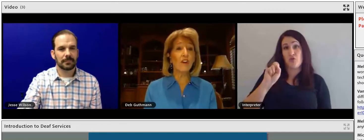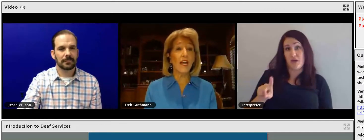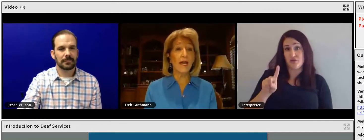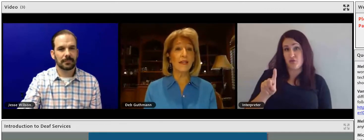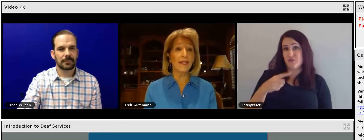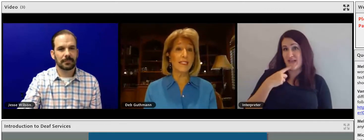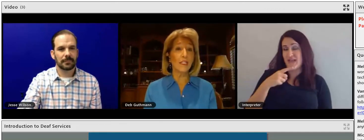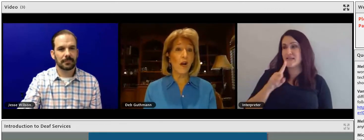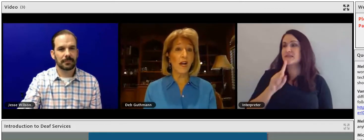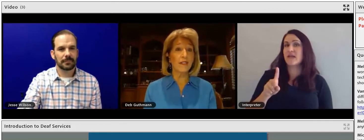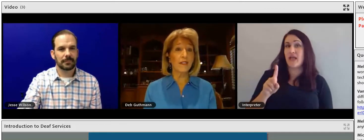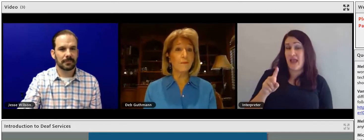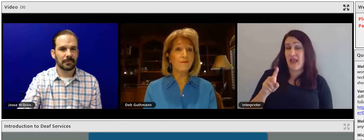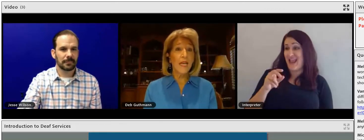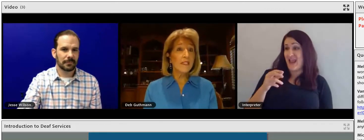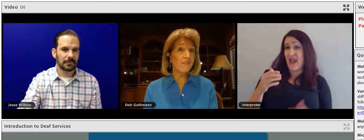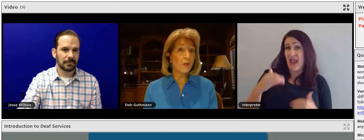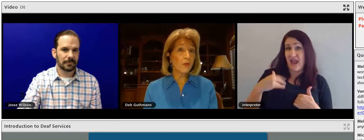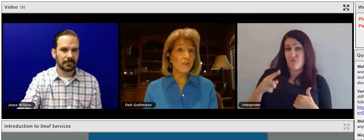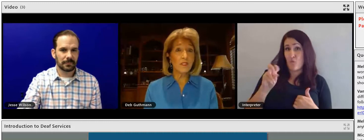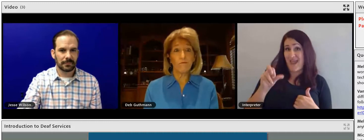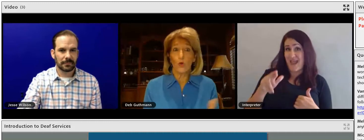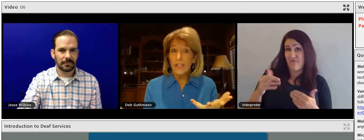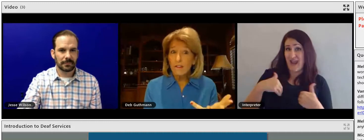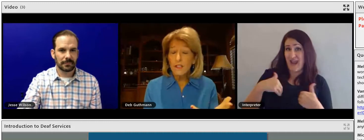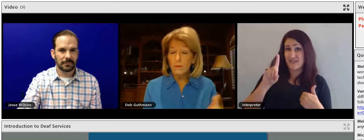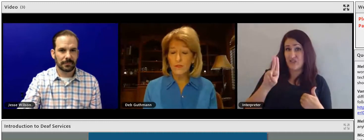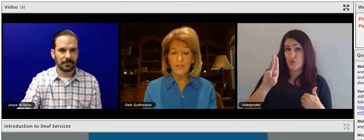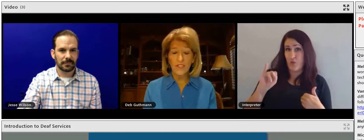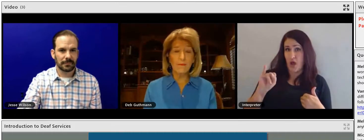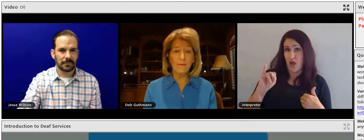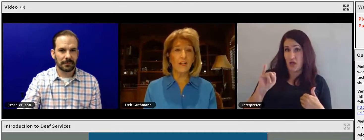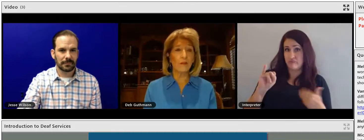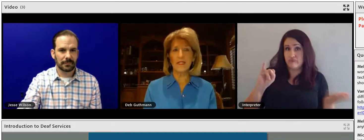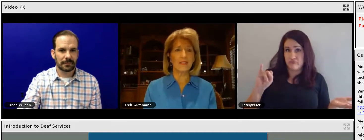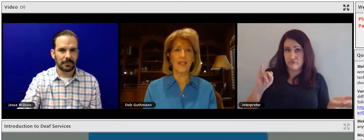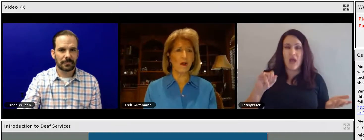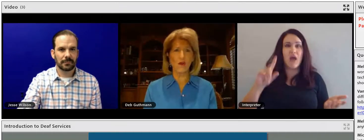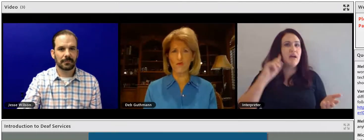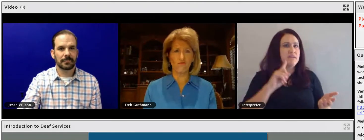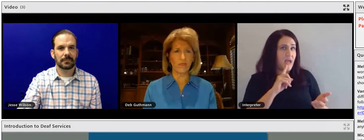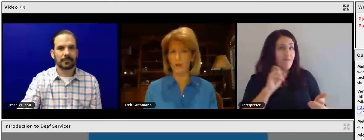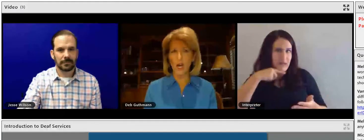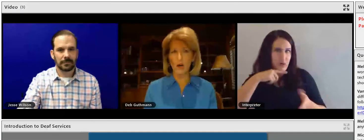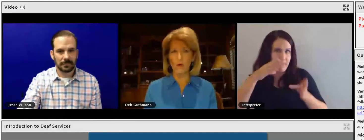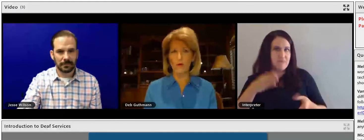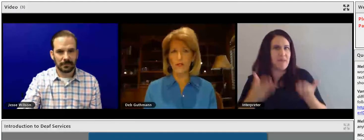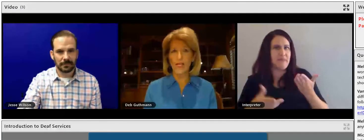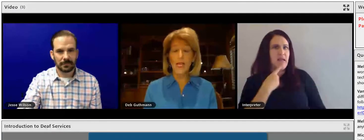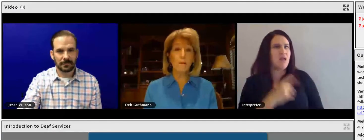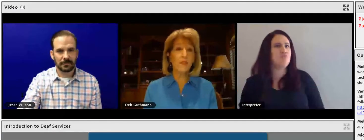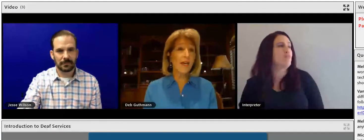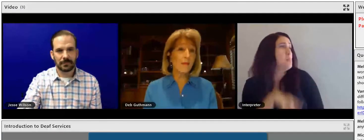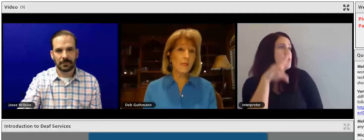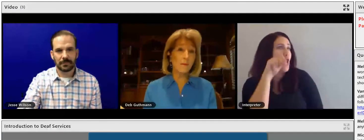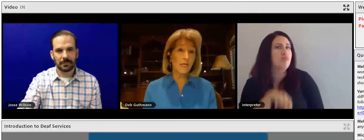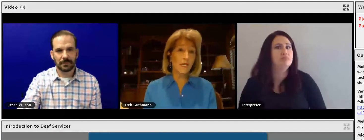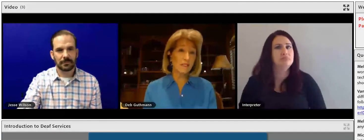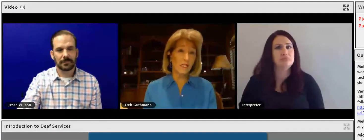person is, have you ever had a DUI? A deaf person, or a hearing person for that matter, may say, oh,